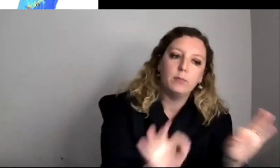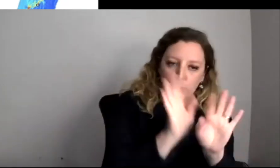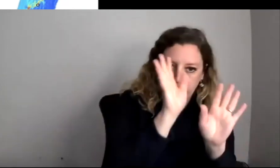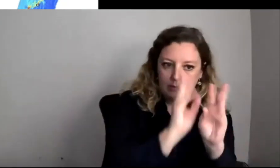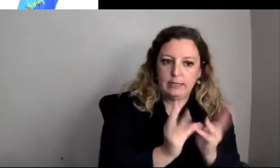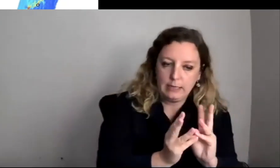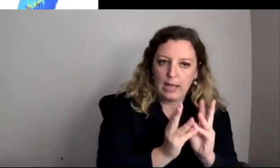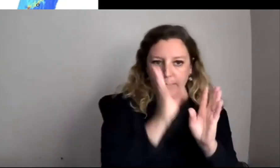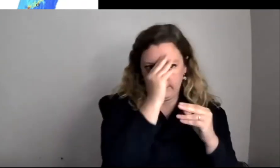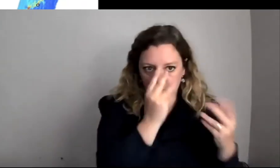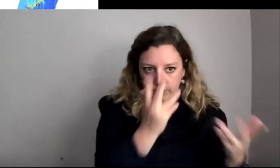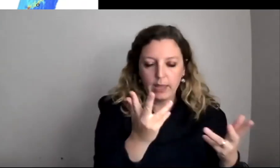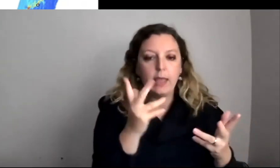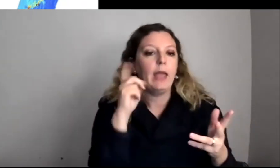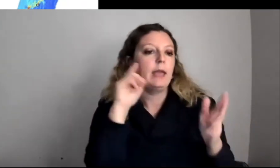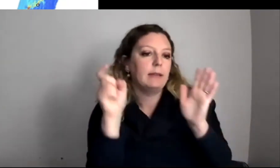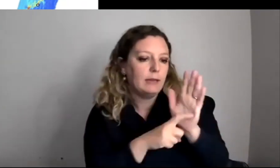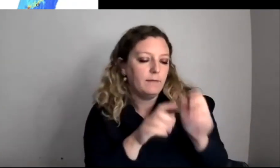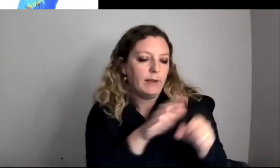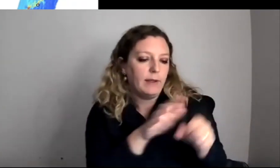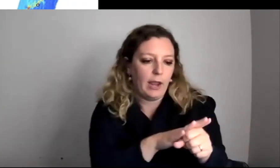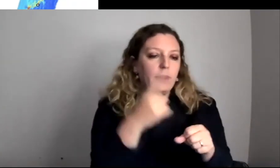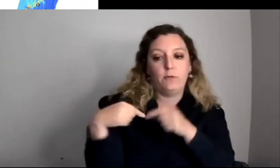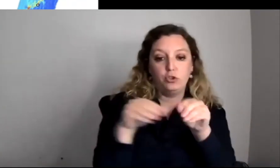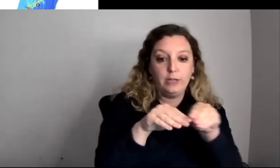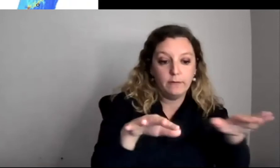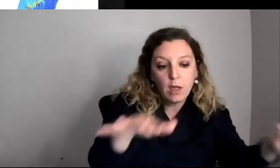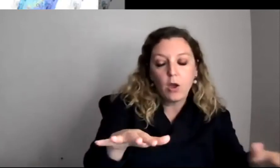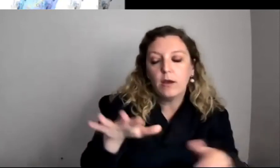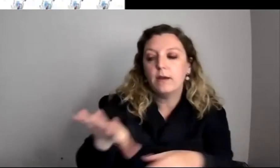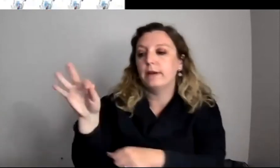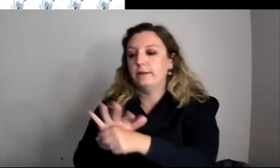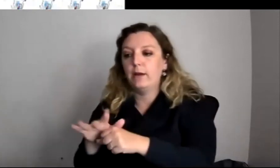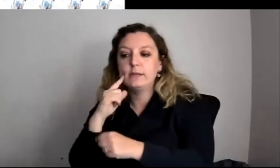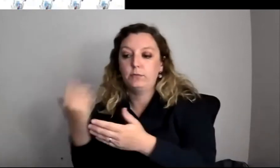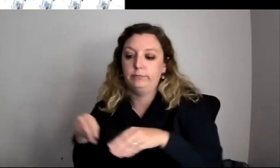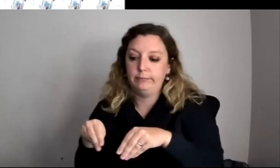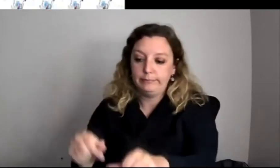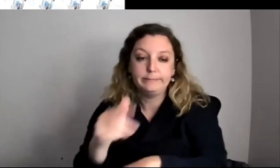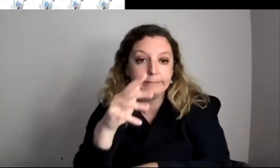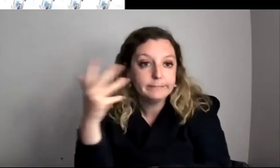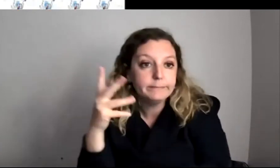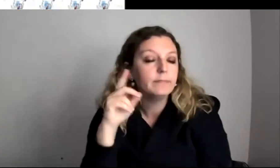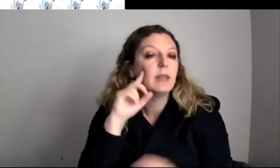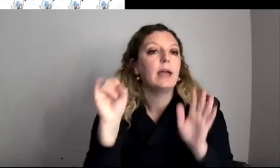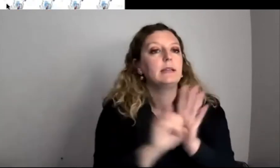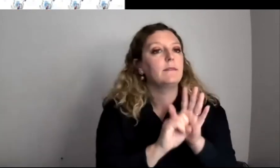highlight important corridors for gene flow, target areas for reforestation, identify